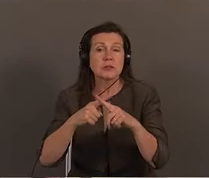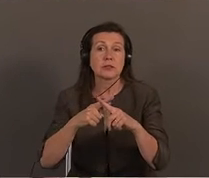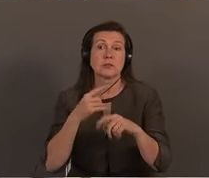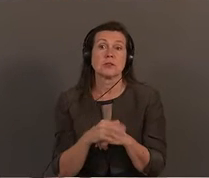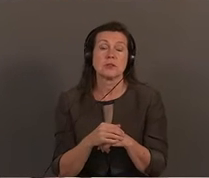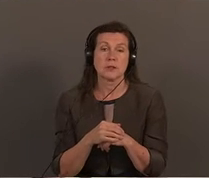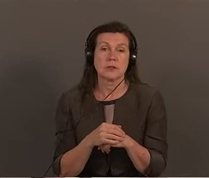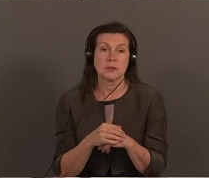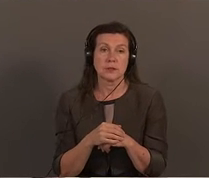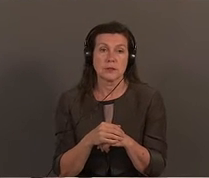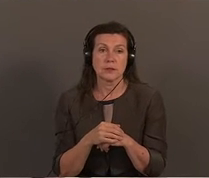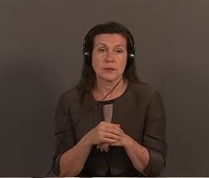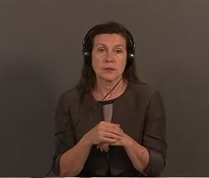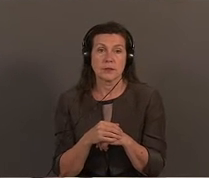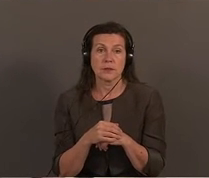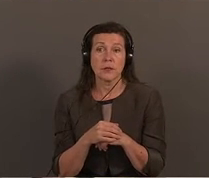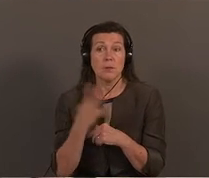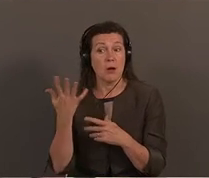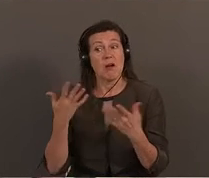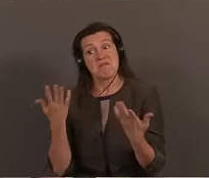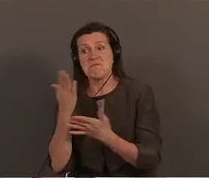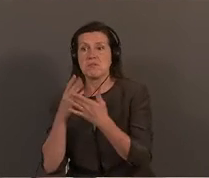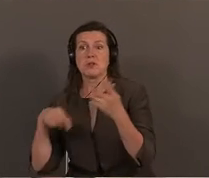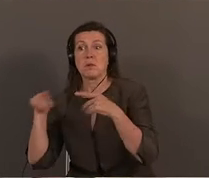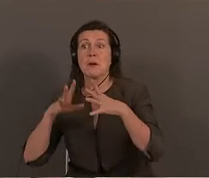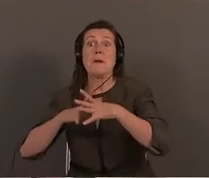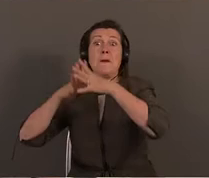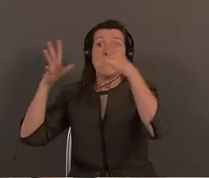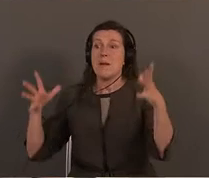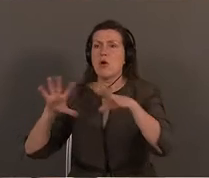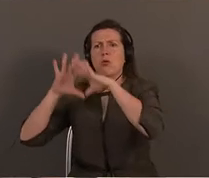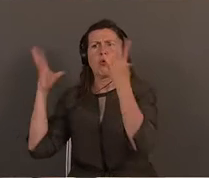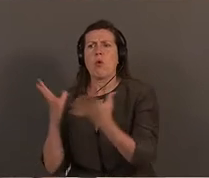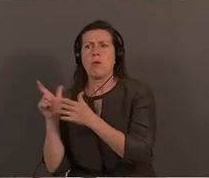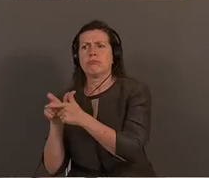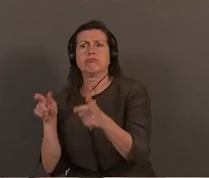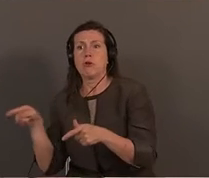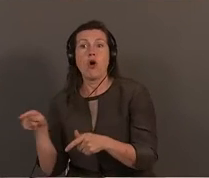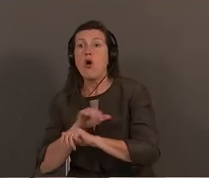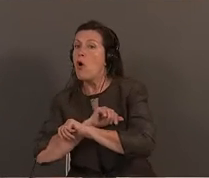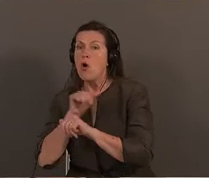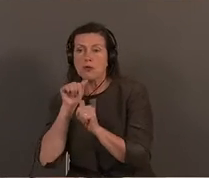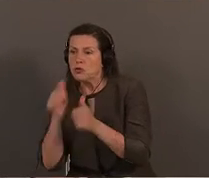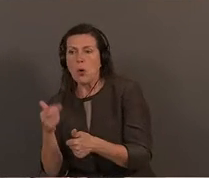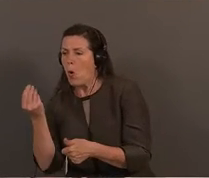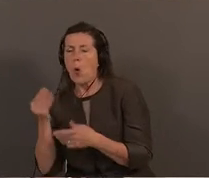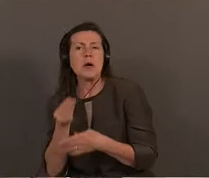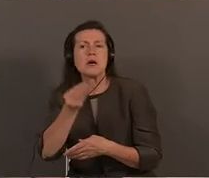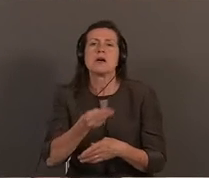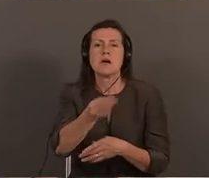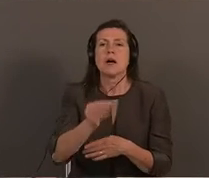not paying those taxes in the European Union or not making investments,